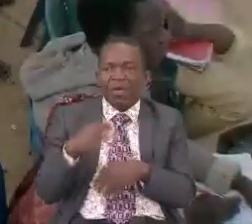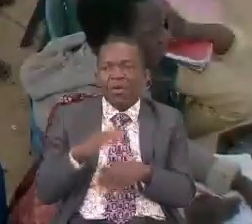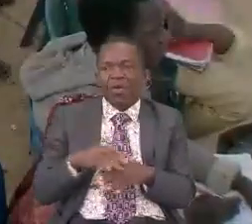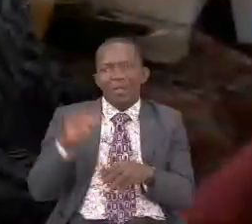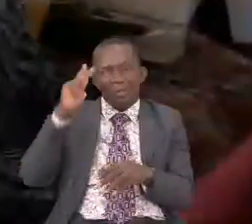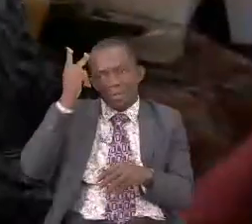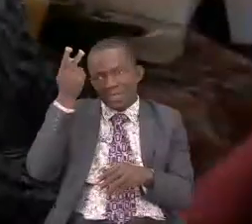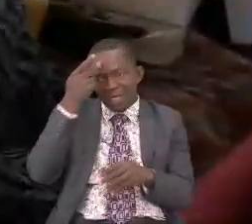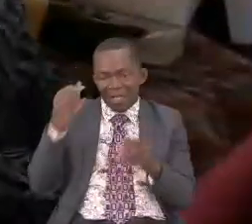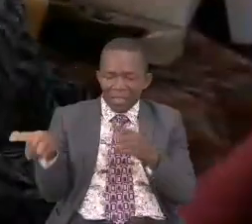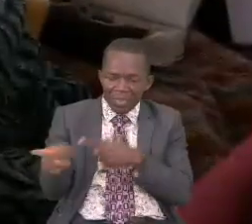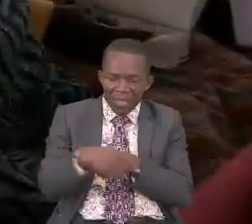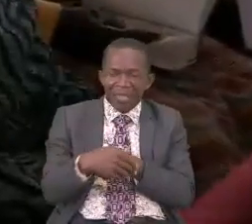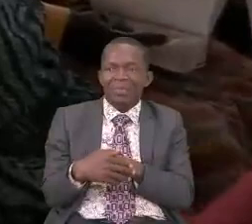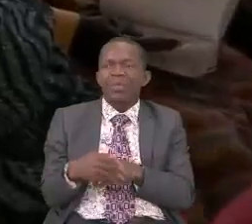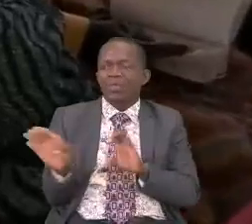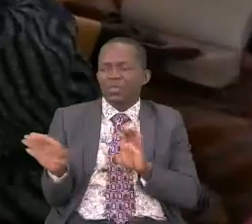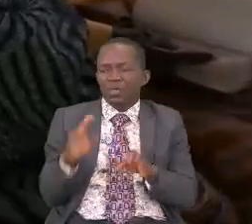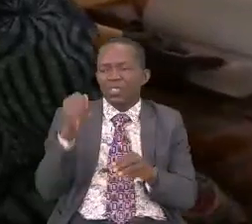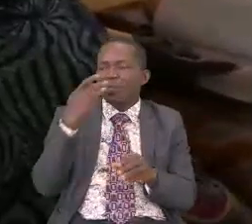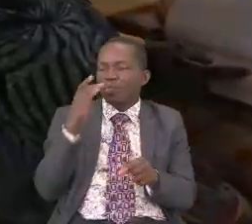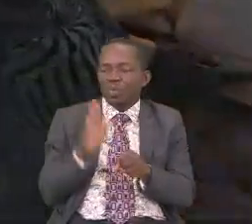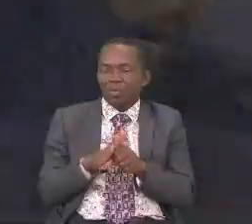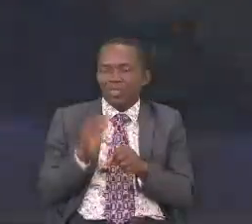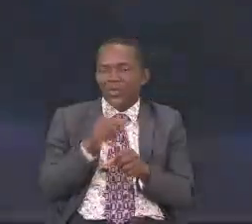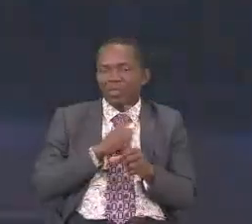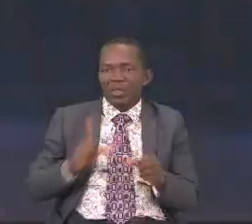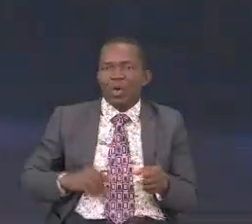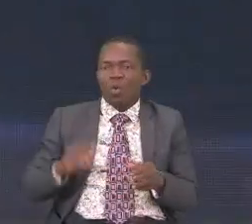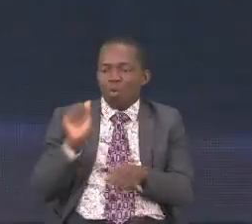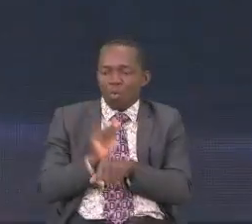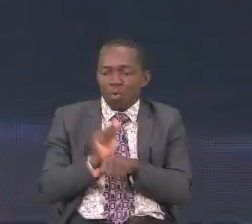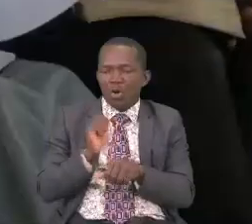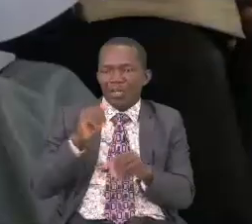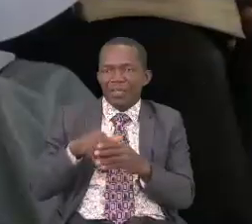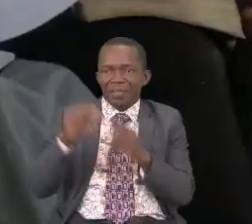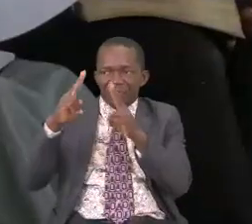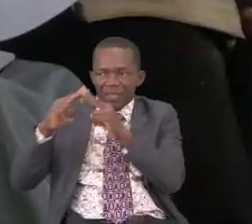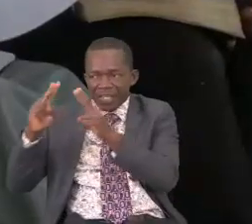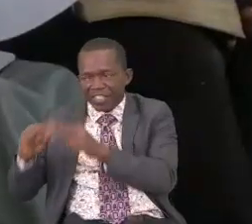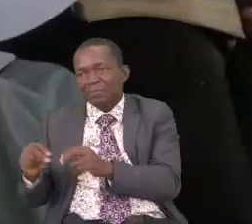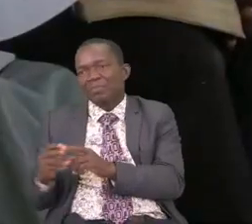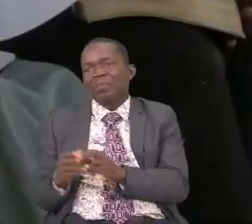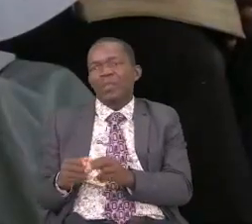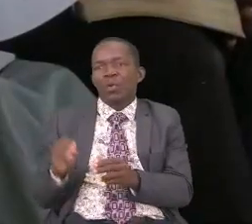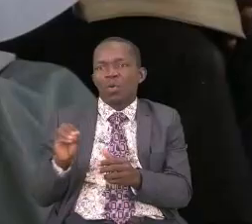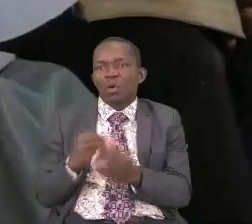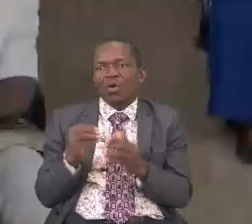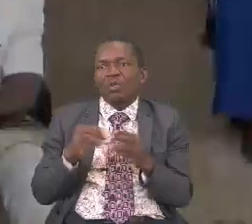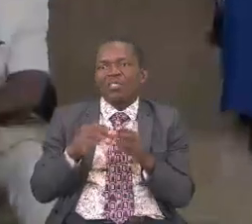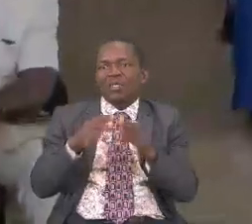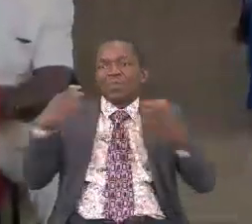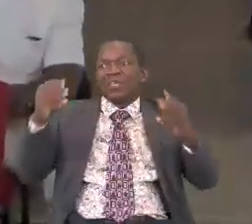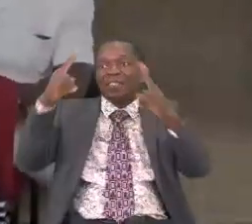day that the promise of God work when you're in the village when you under town